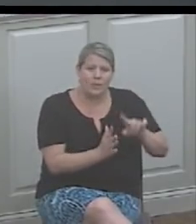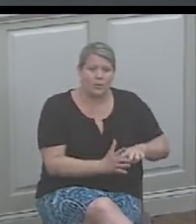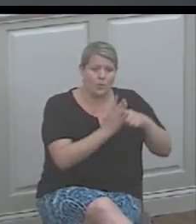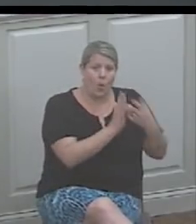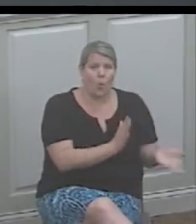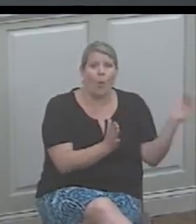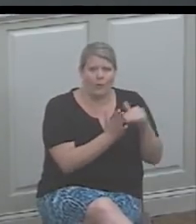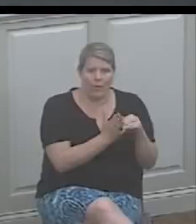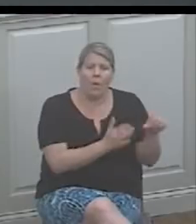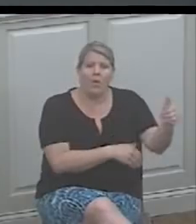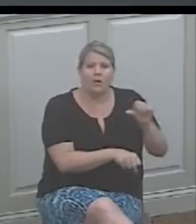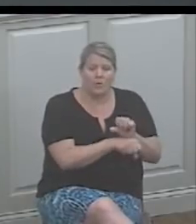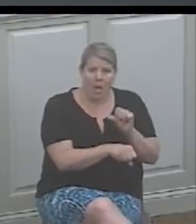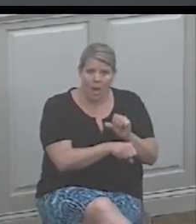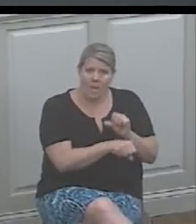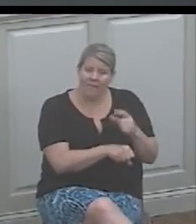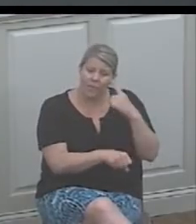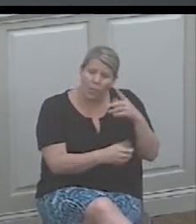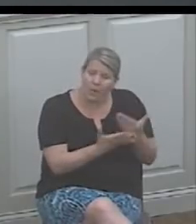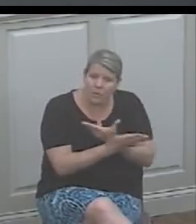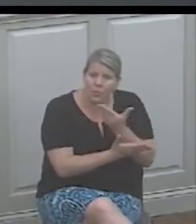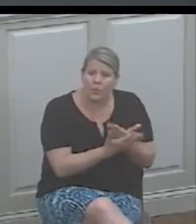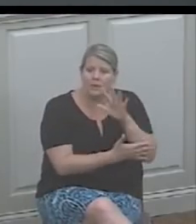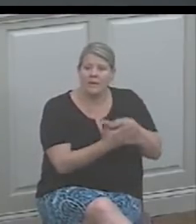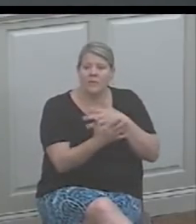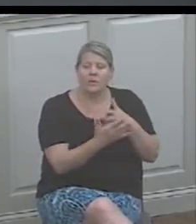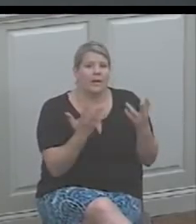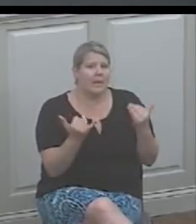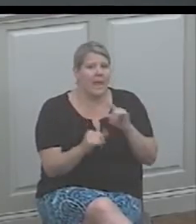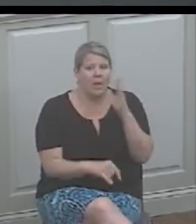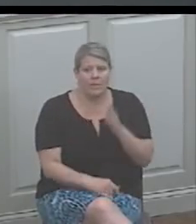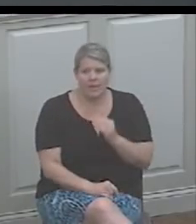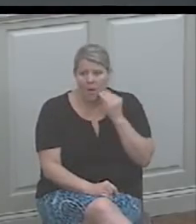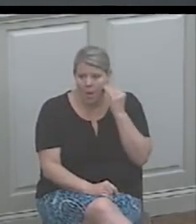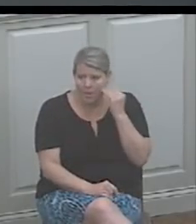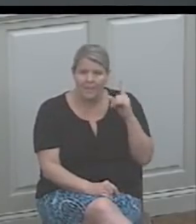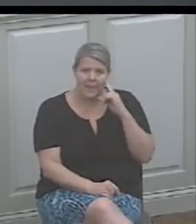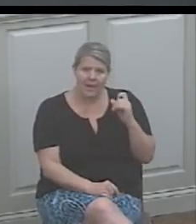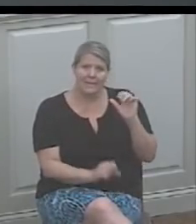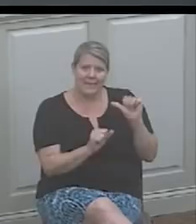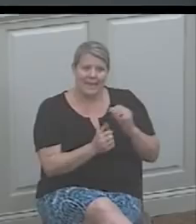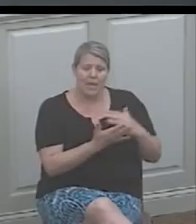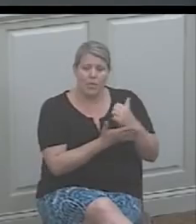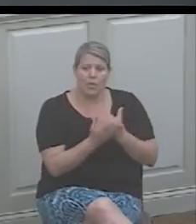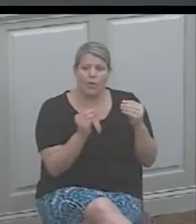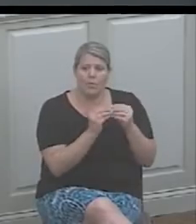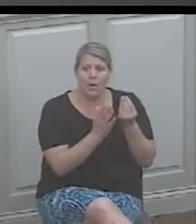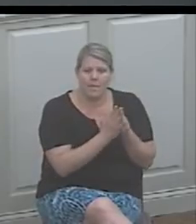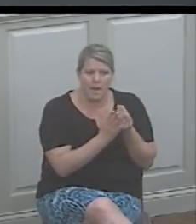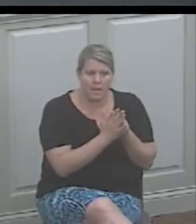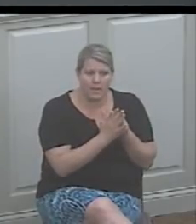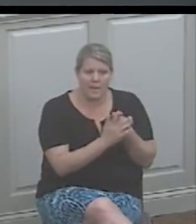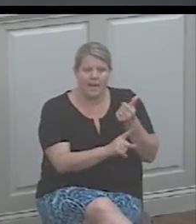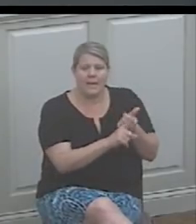to have a new schedule, and that he is never home now, to make more money. And he makes more money